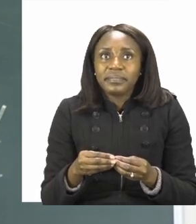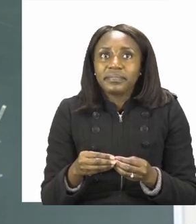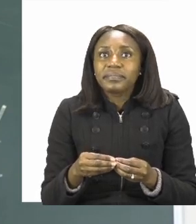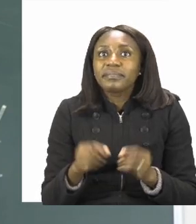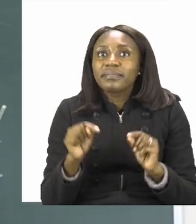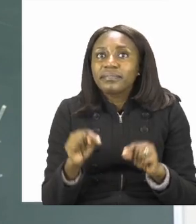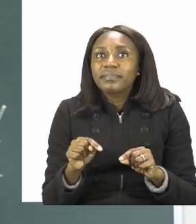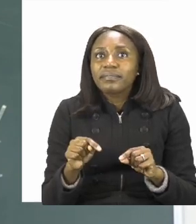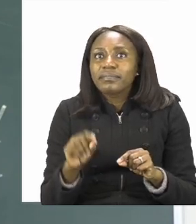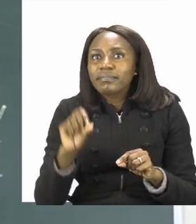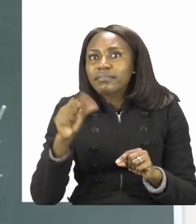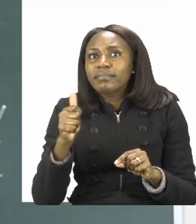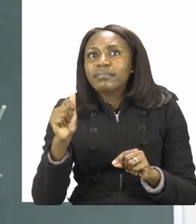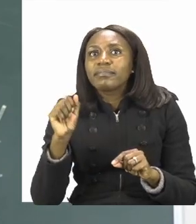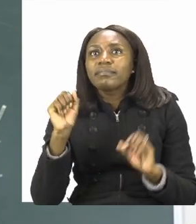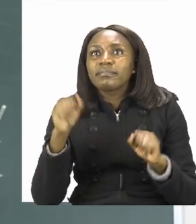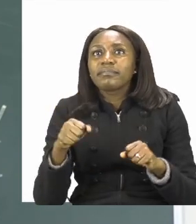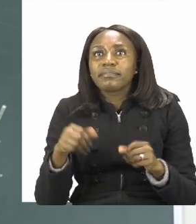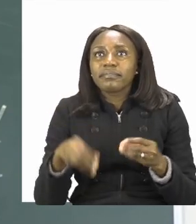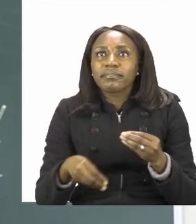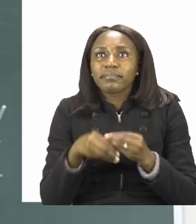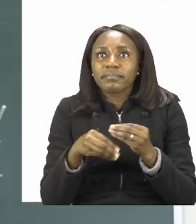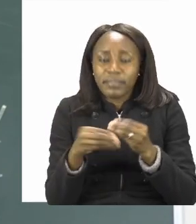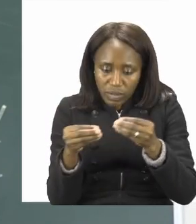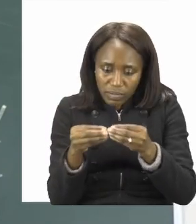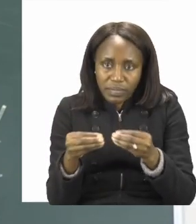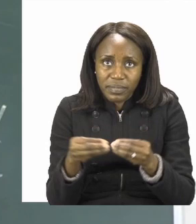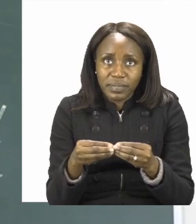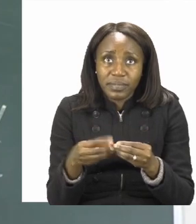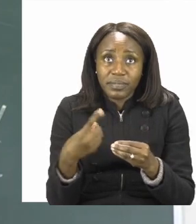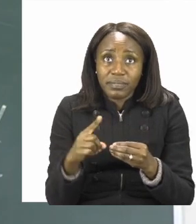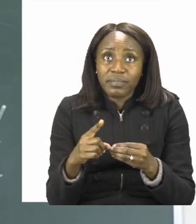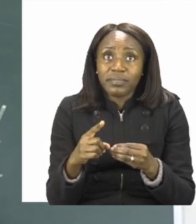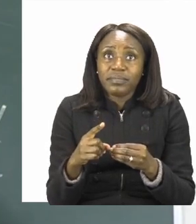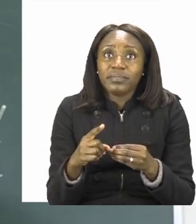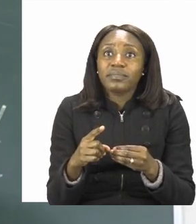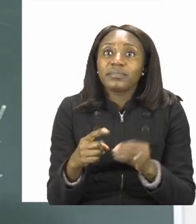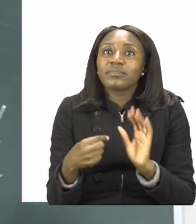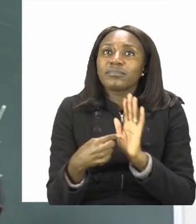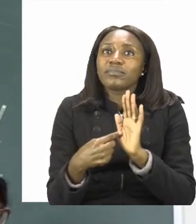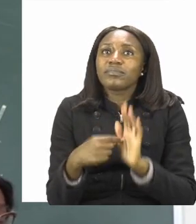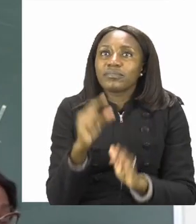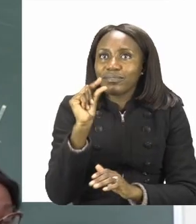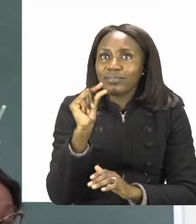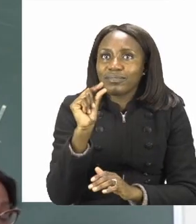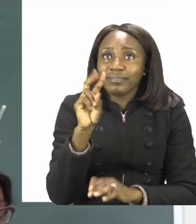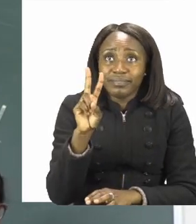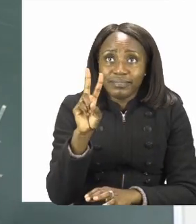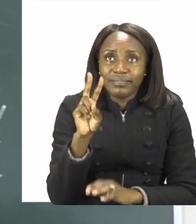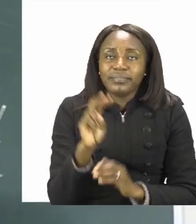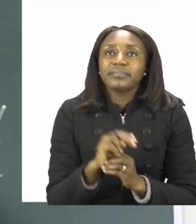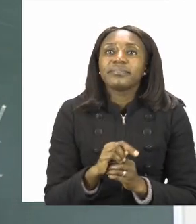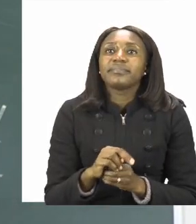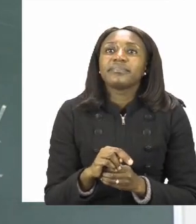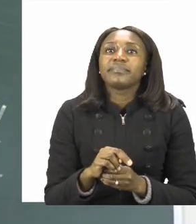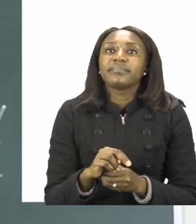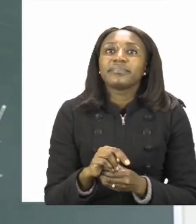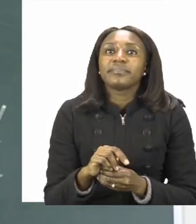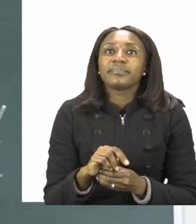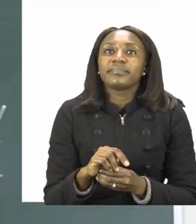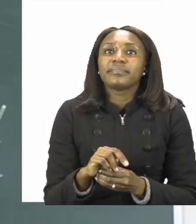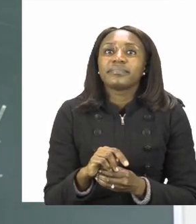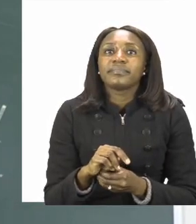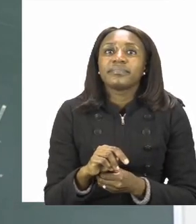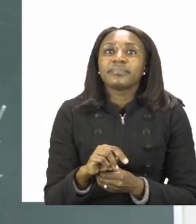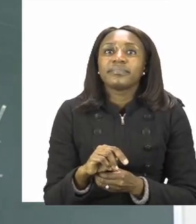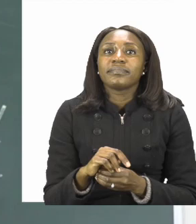a few more pieces to complete my puzzle, but I'm only going to show you 2. This piece here